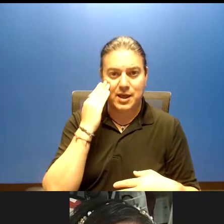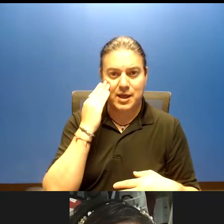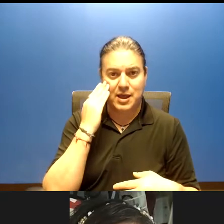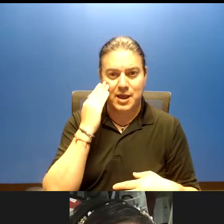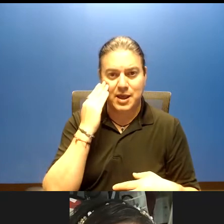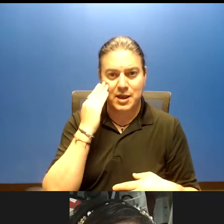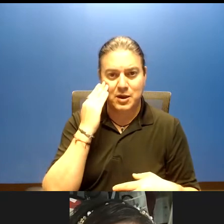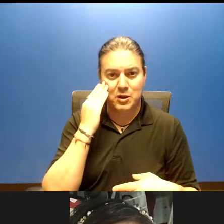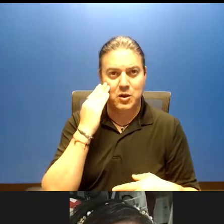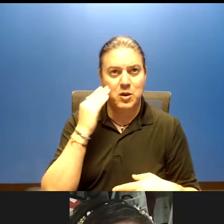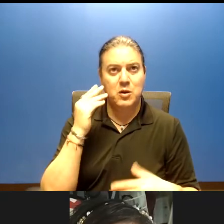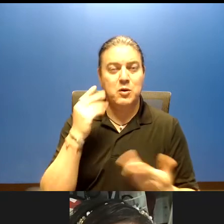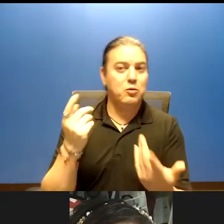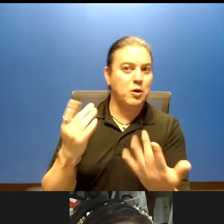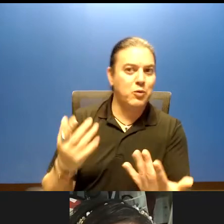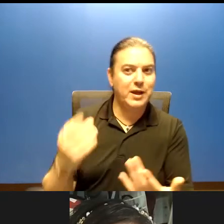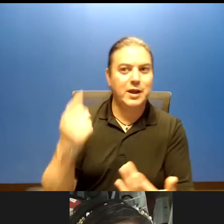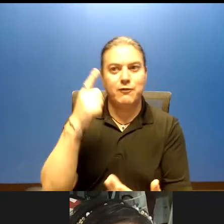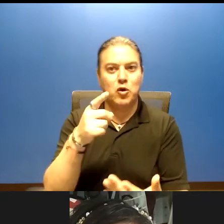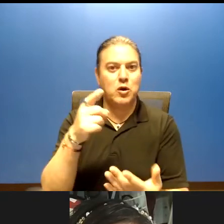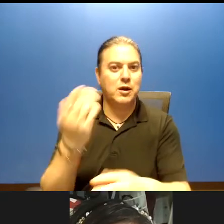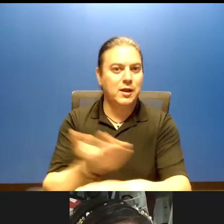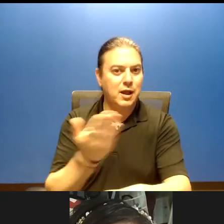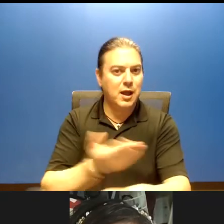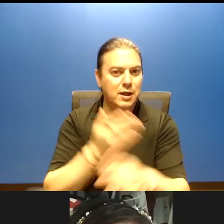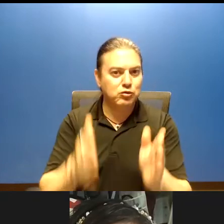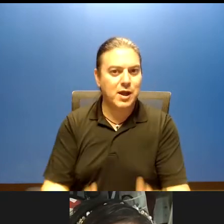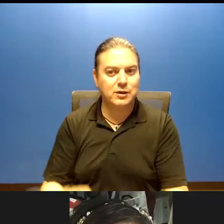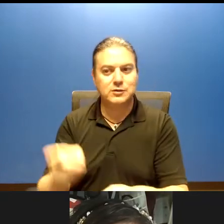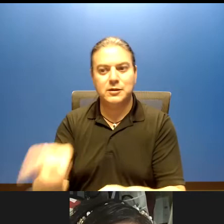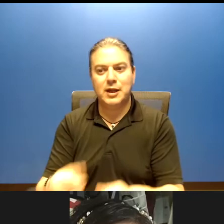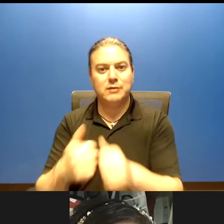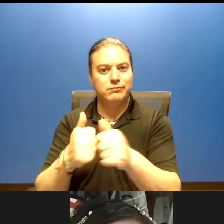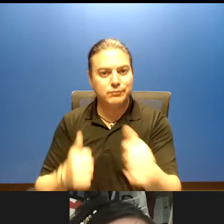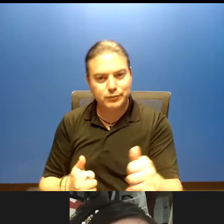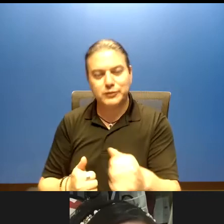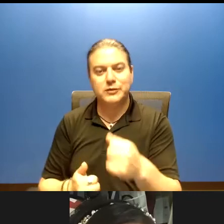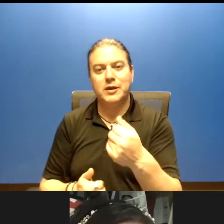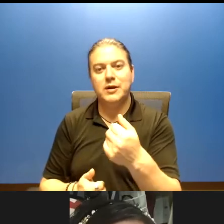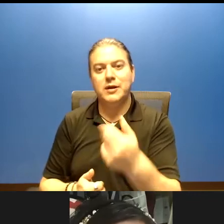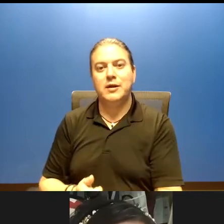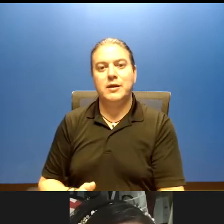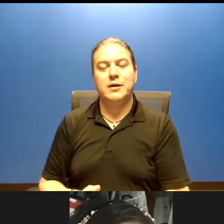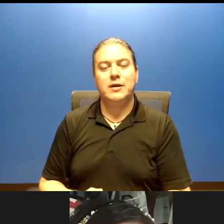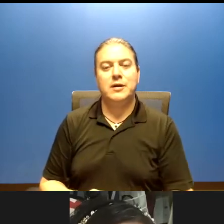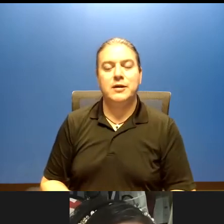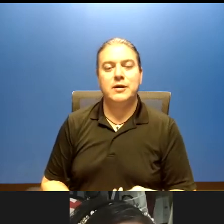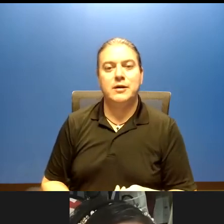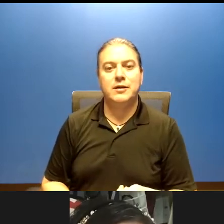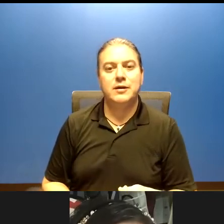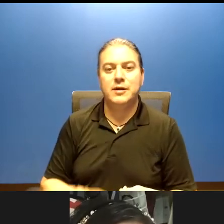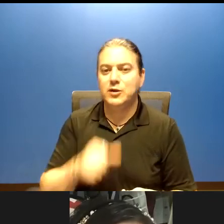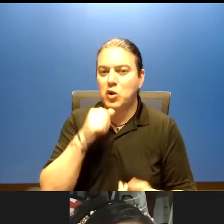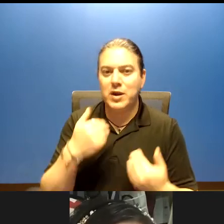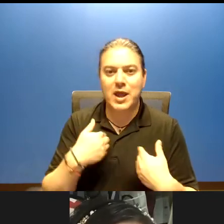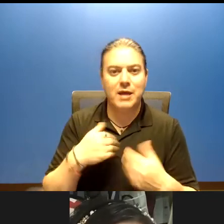contractors, we're waiting for contractors, they're backed up, supply chain issues right now, but I'm still